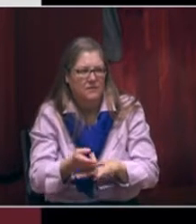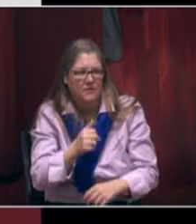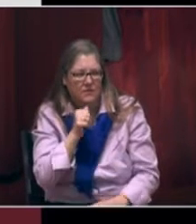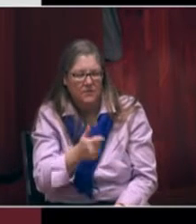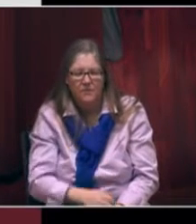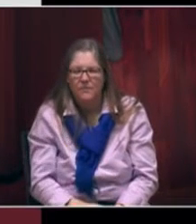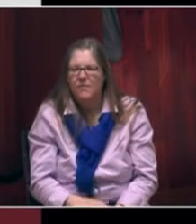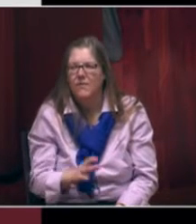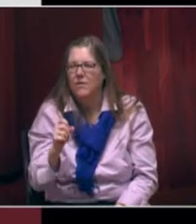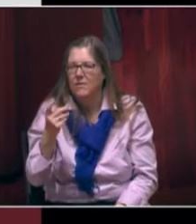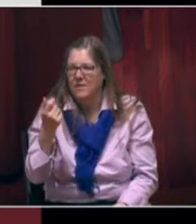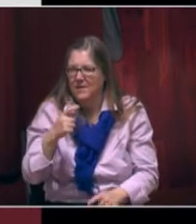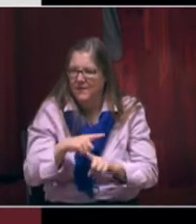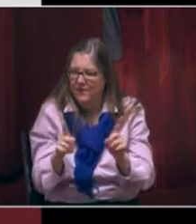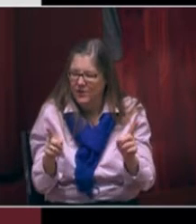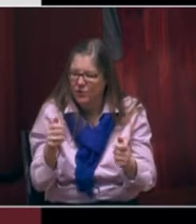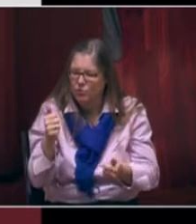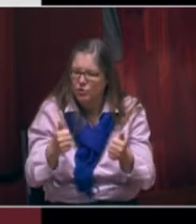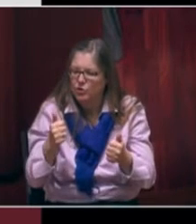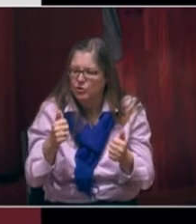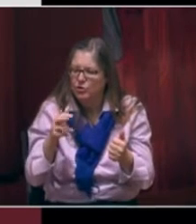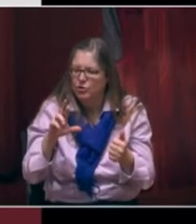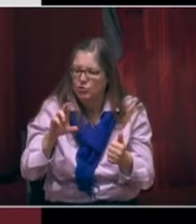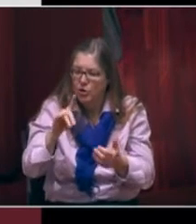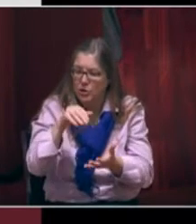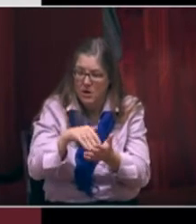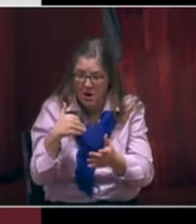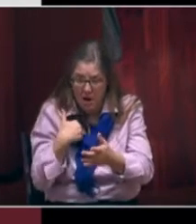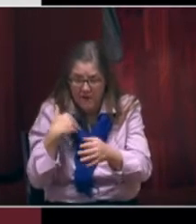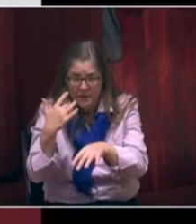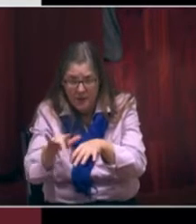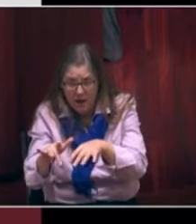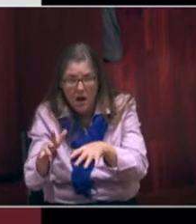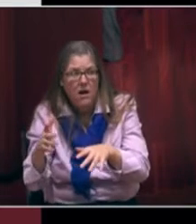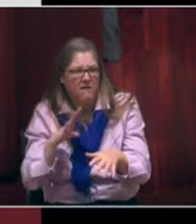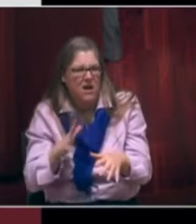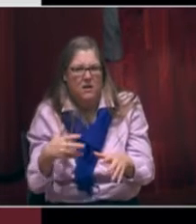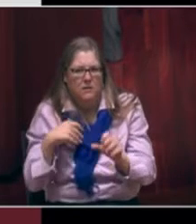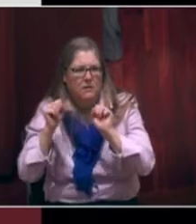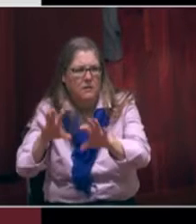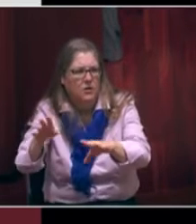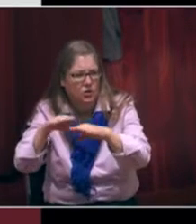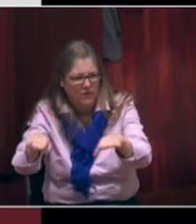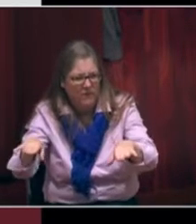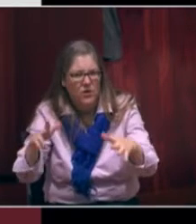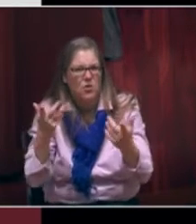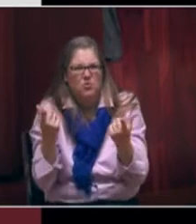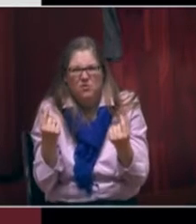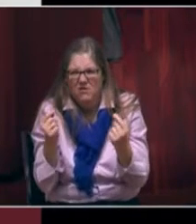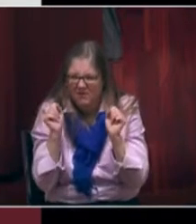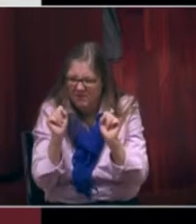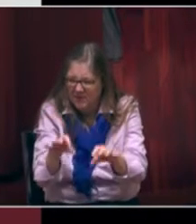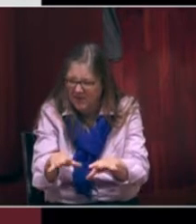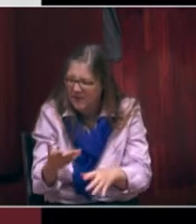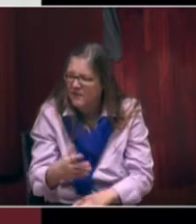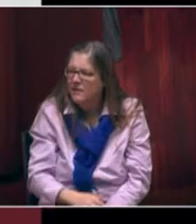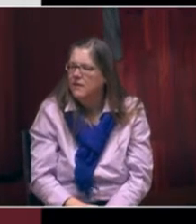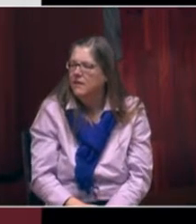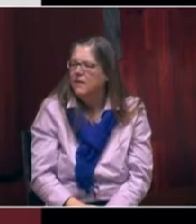It's a little bit of a difference. Which web record center has space? Let's put it on their shelves. What should we put on their shelves?